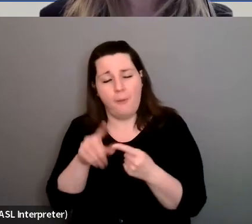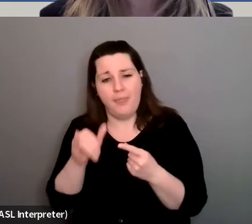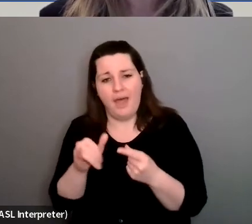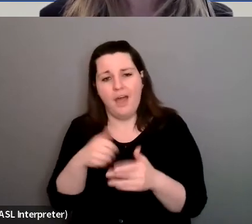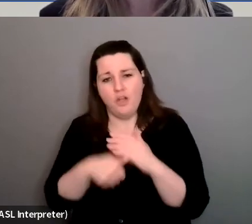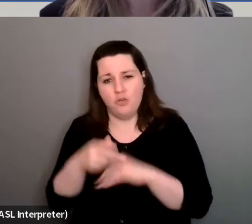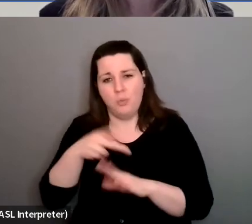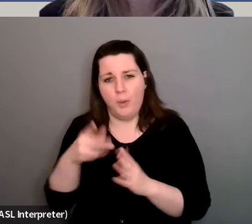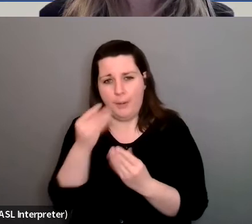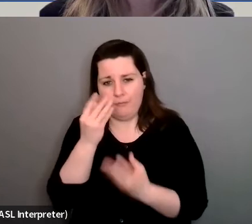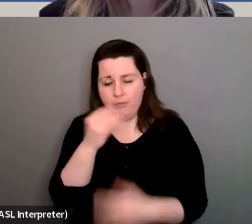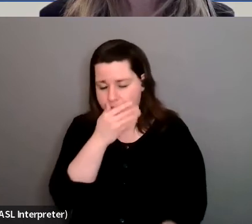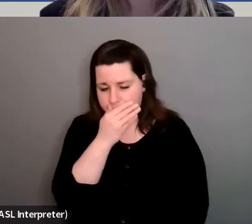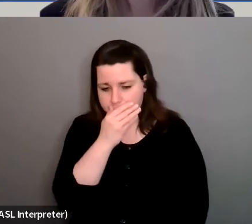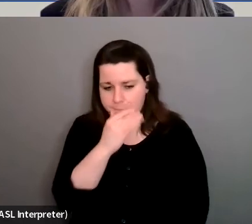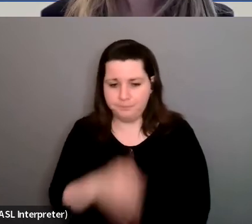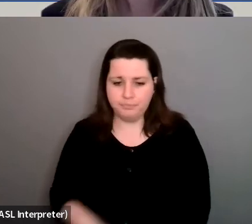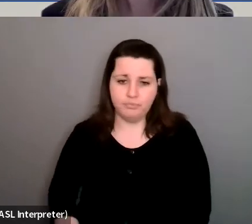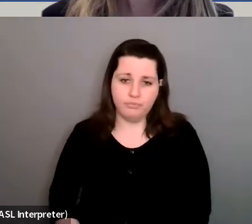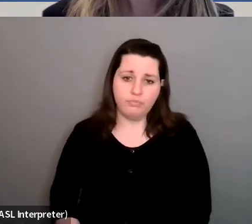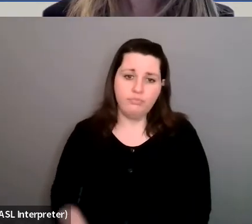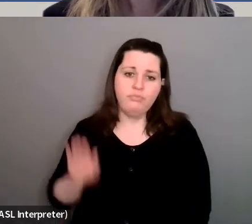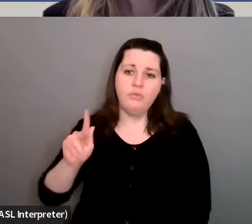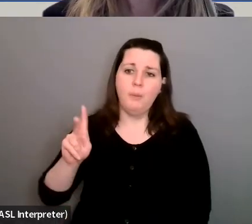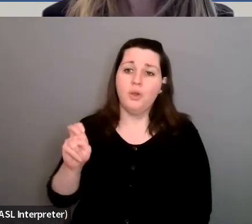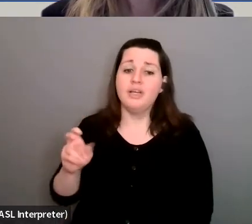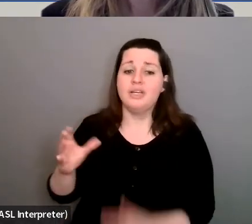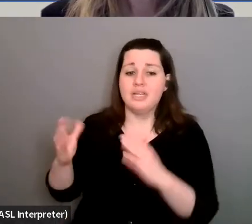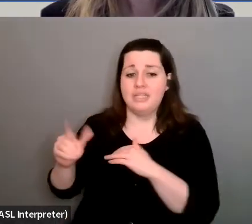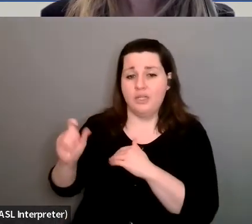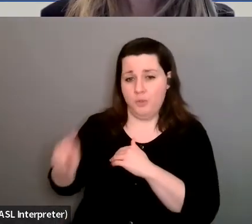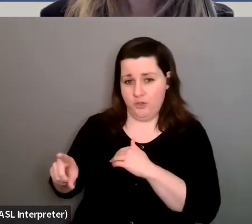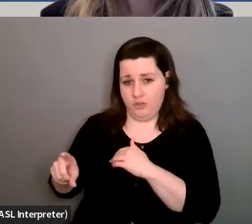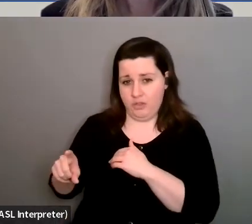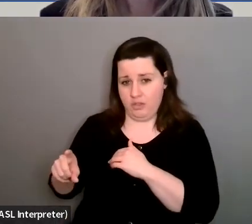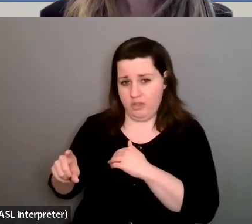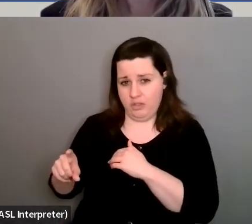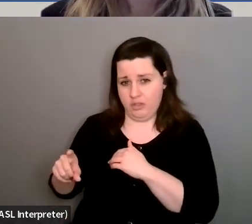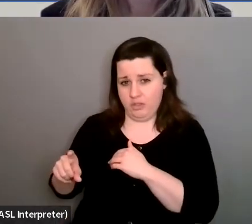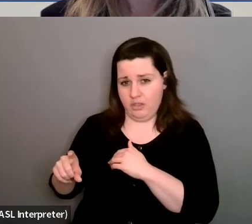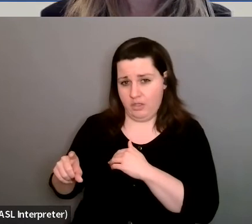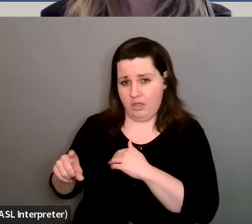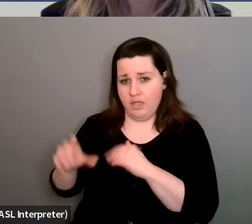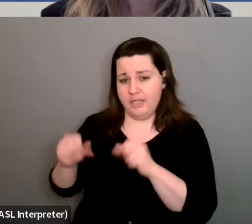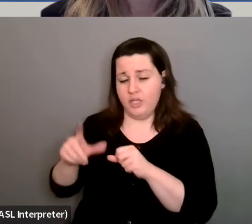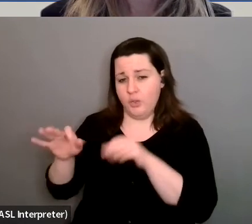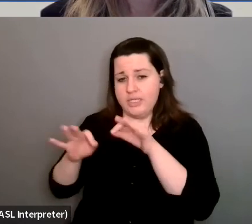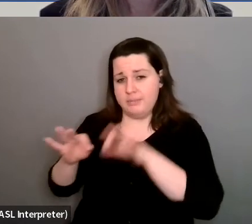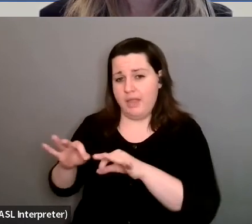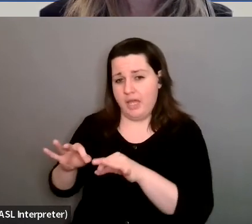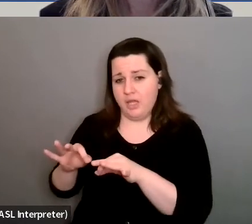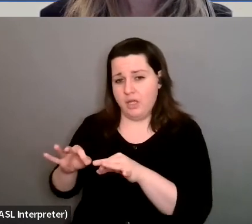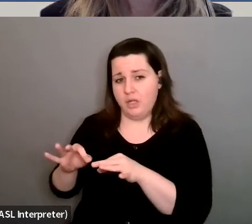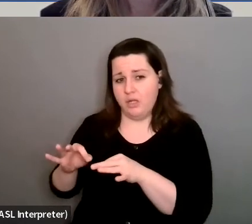material. Great. And then the next question that we have is that, can you talk a little bit about why it would